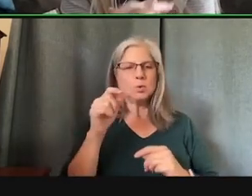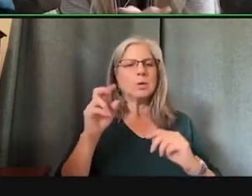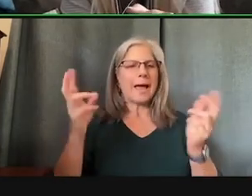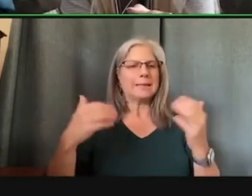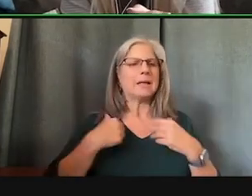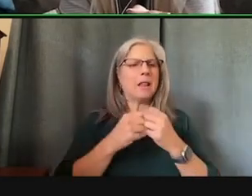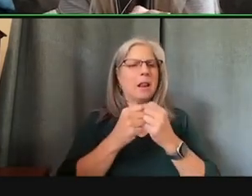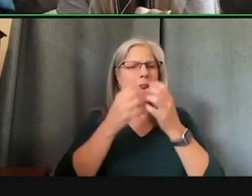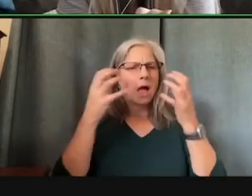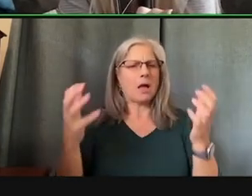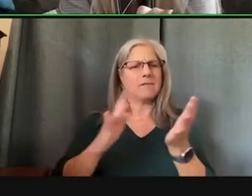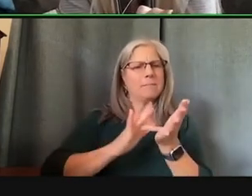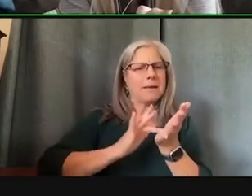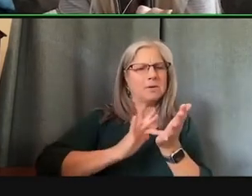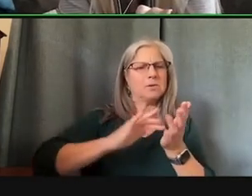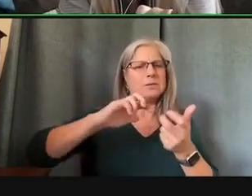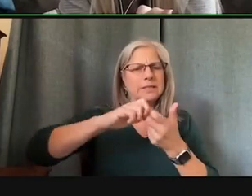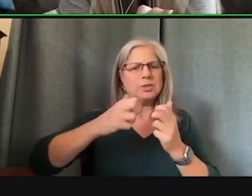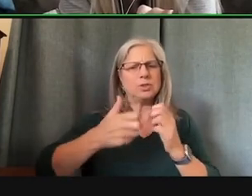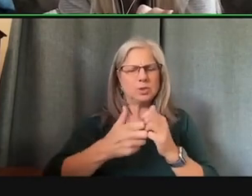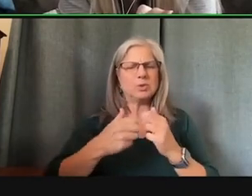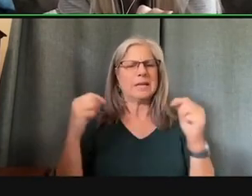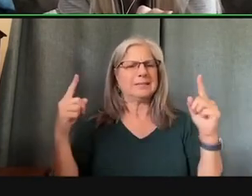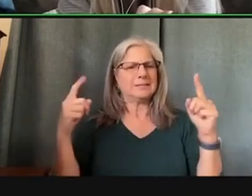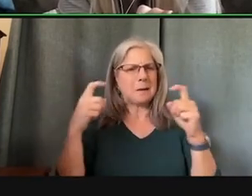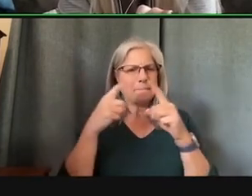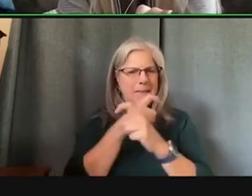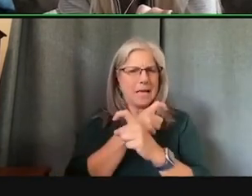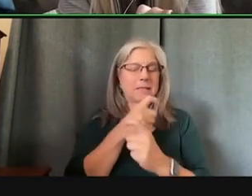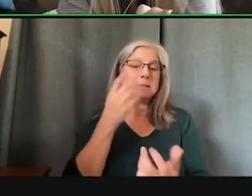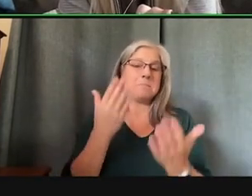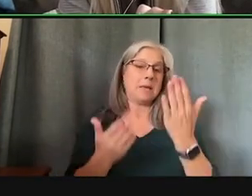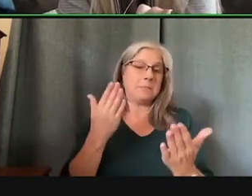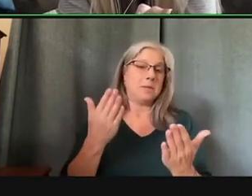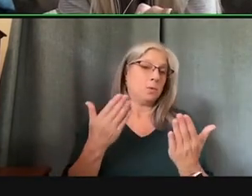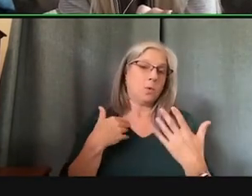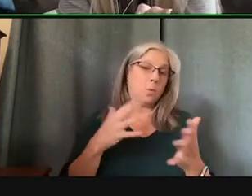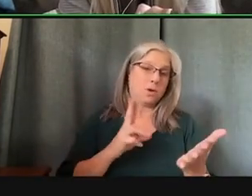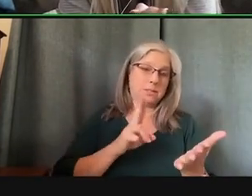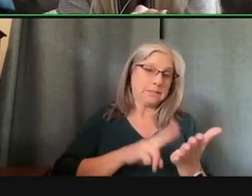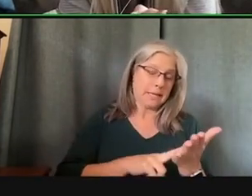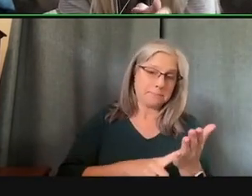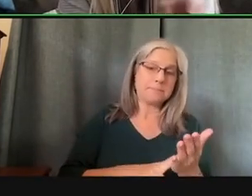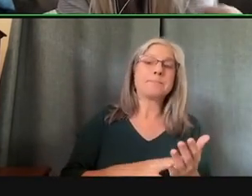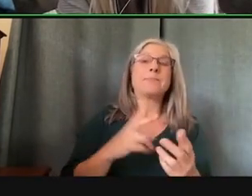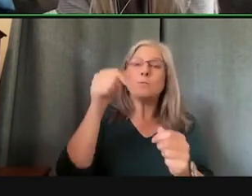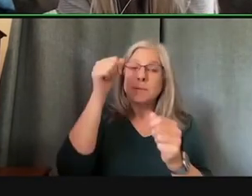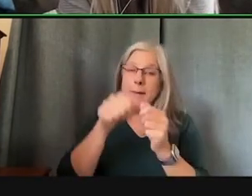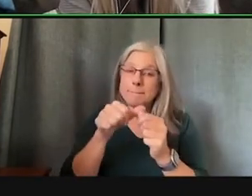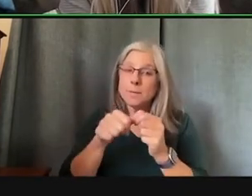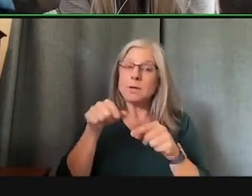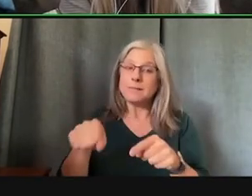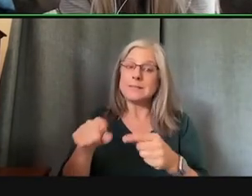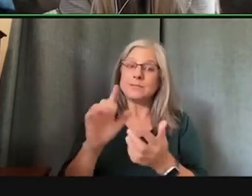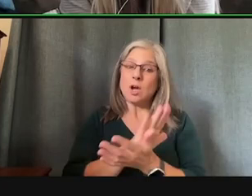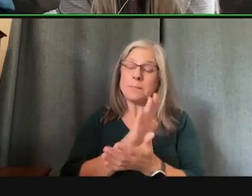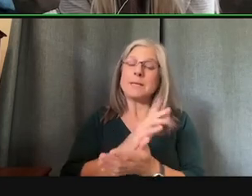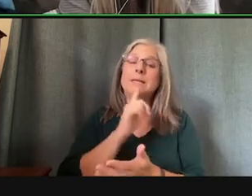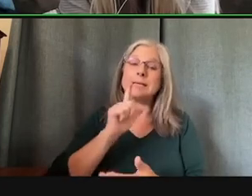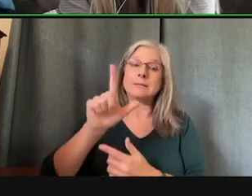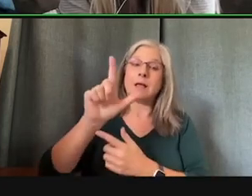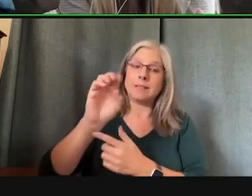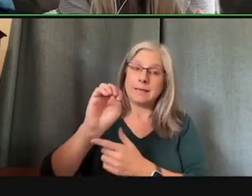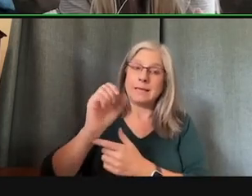up and see if that's an appropriate thing for you to sign or not. But remember, lastly, this is a legal document. So when in